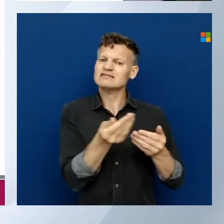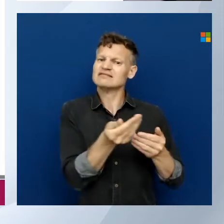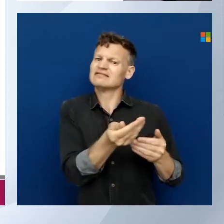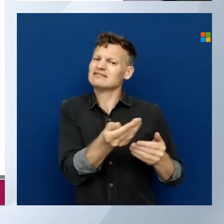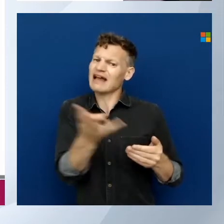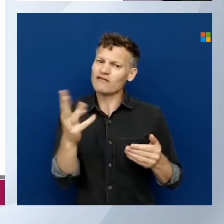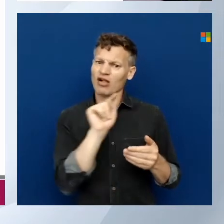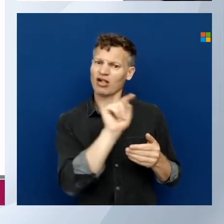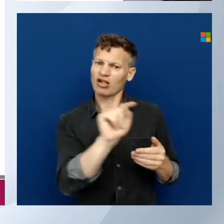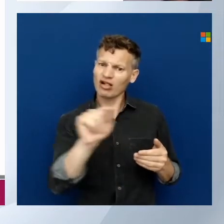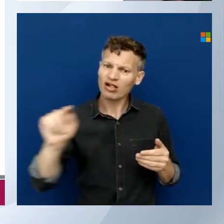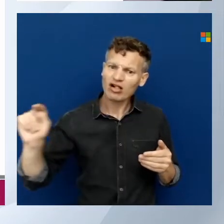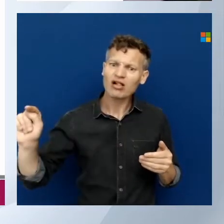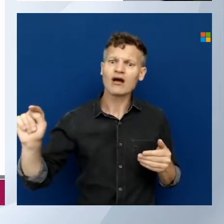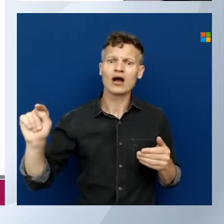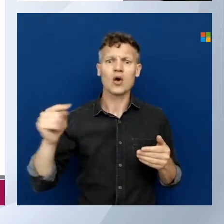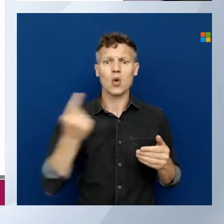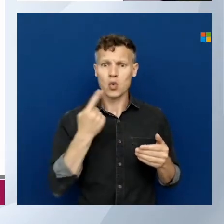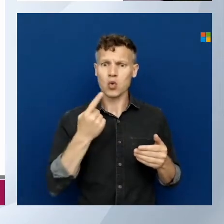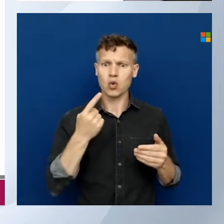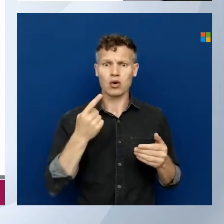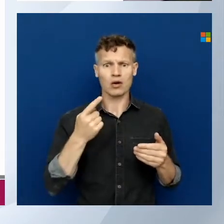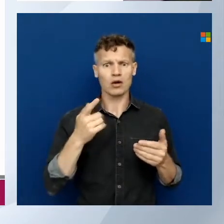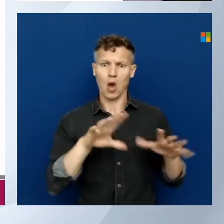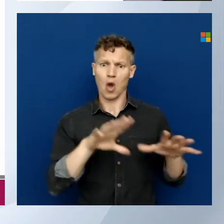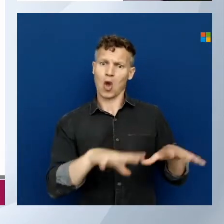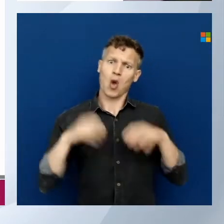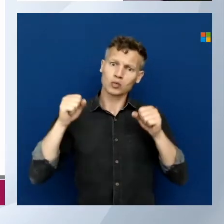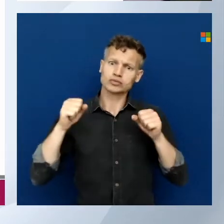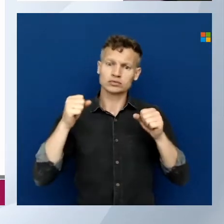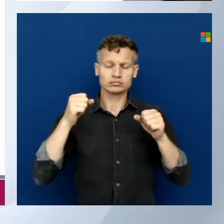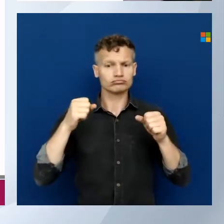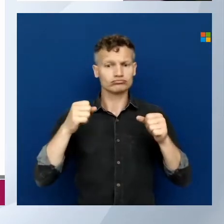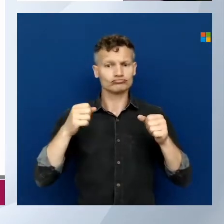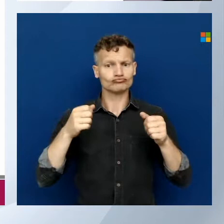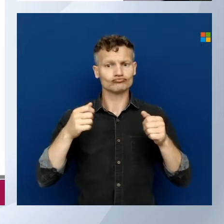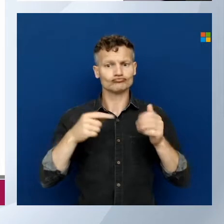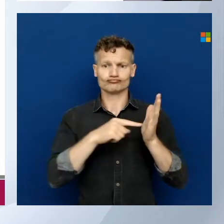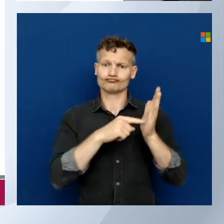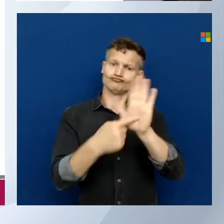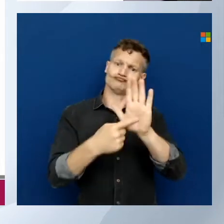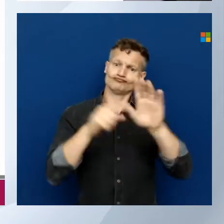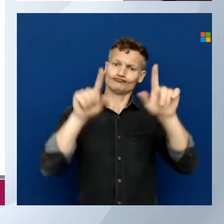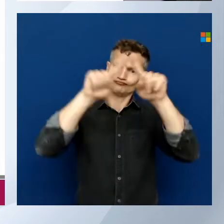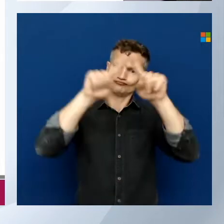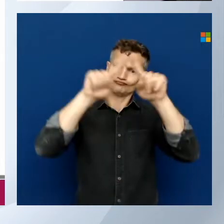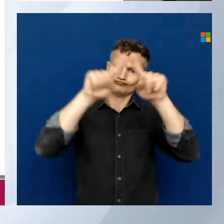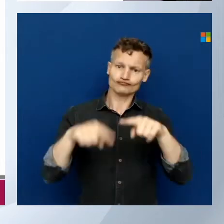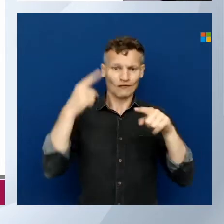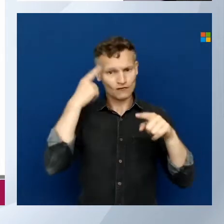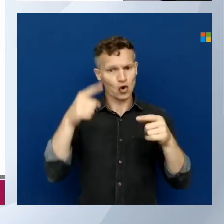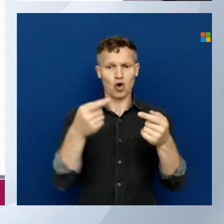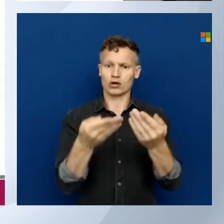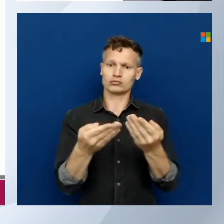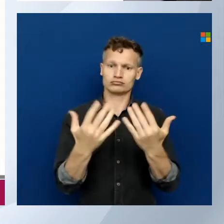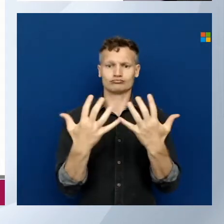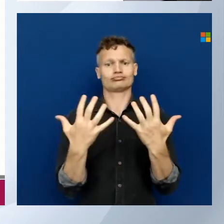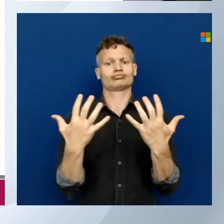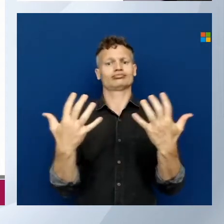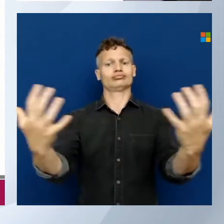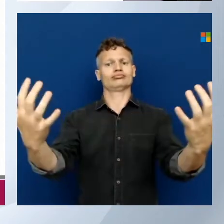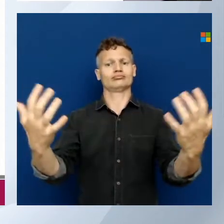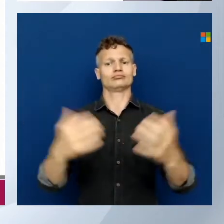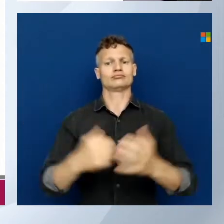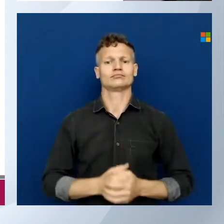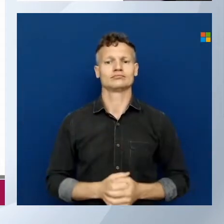computing. So if we're talking about Windows Virtual Desktop, it's basically the same as deploying virtual machines within